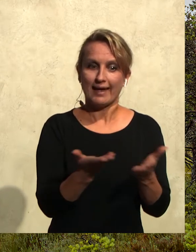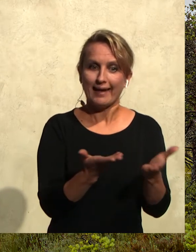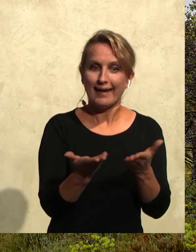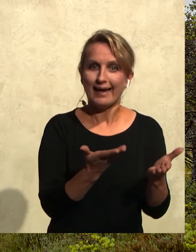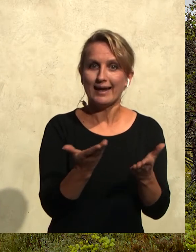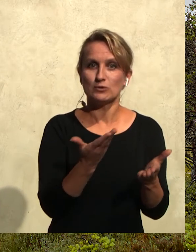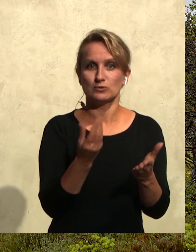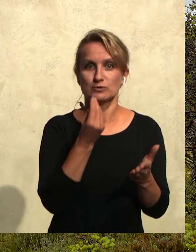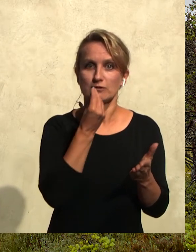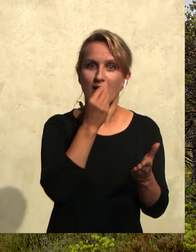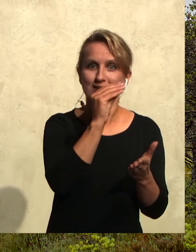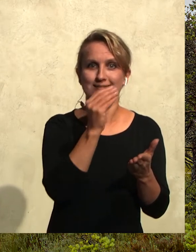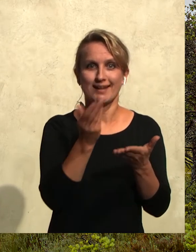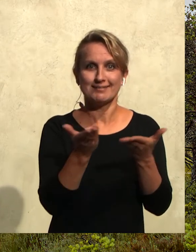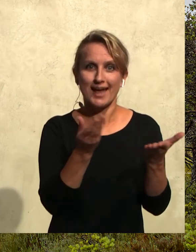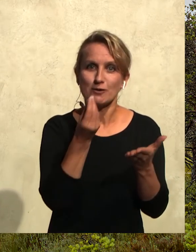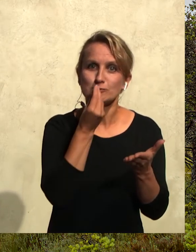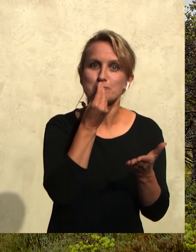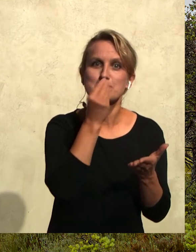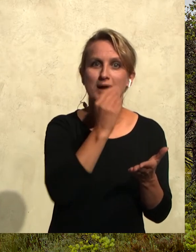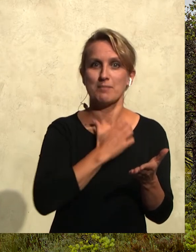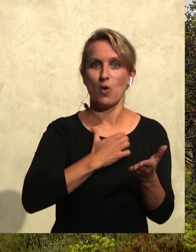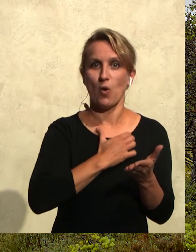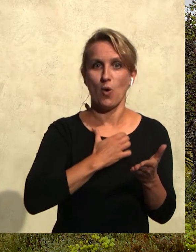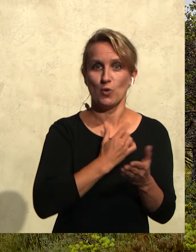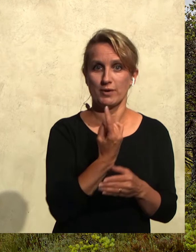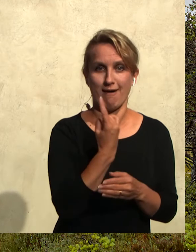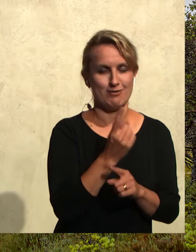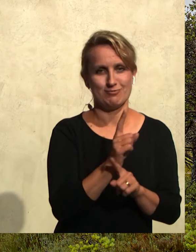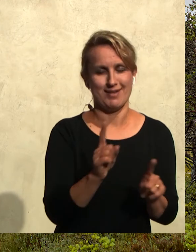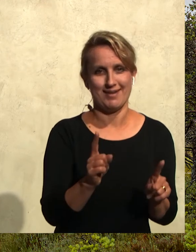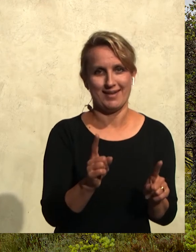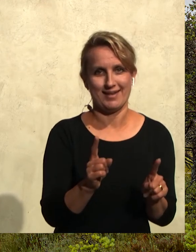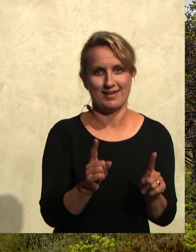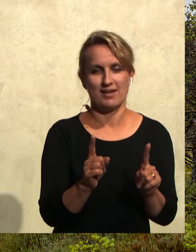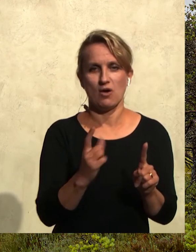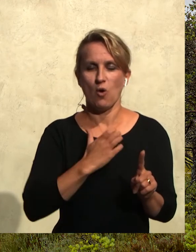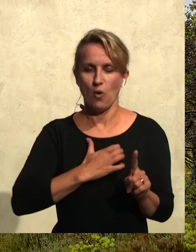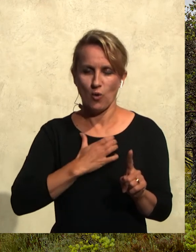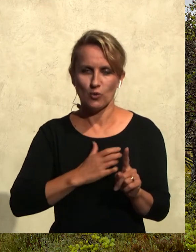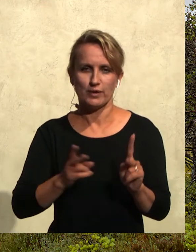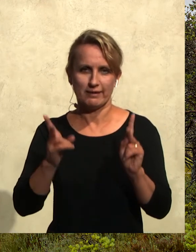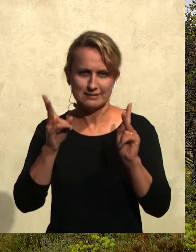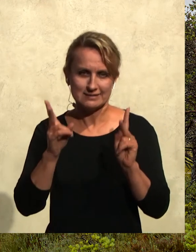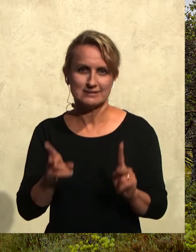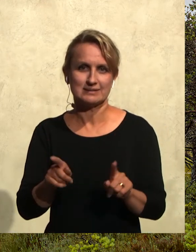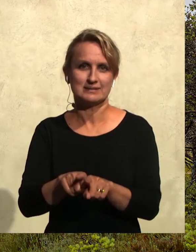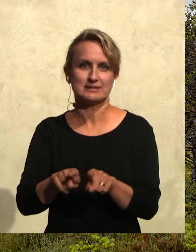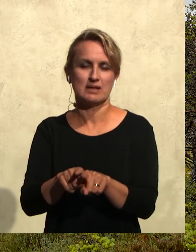or identifiable mental health conditions, but it's also about improving the mental well-being of the